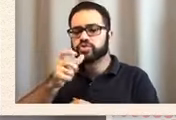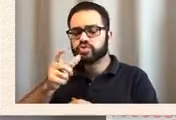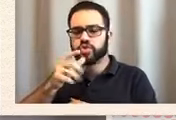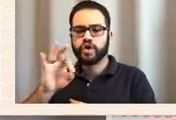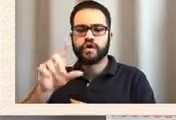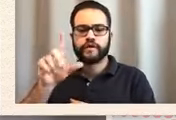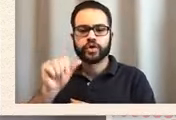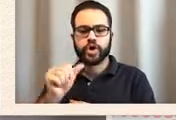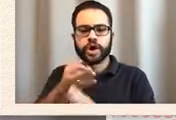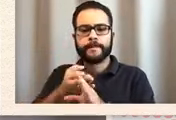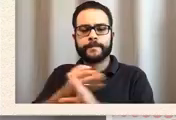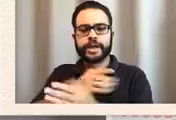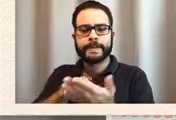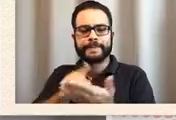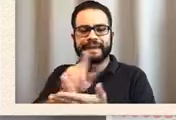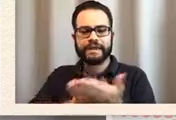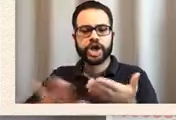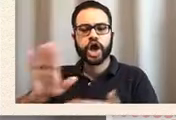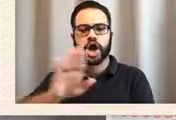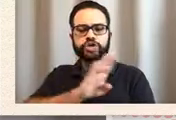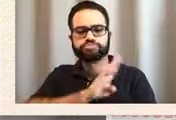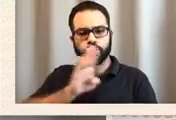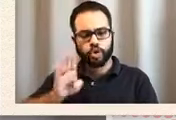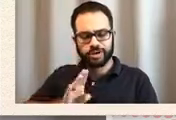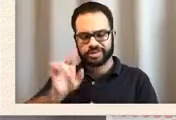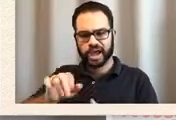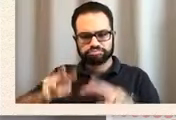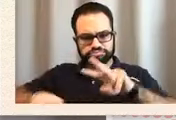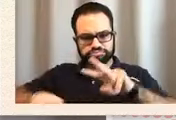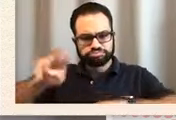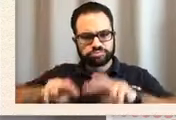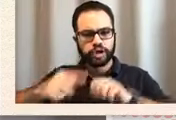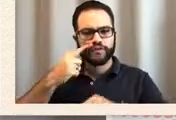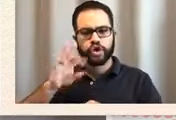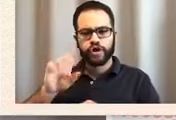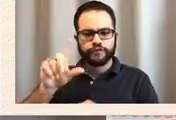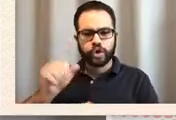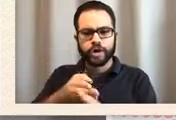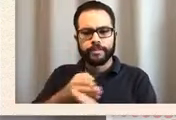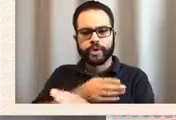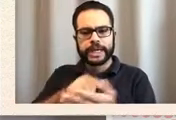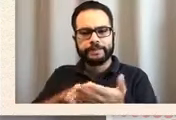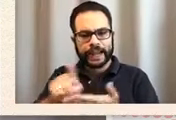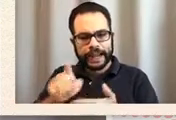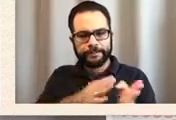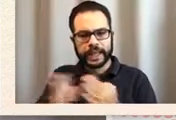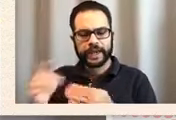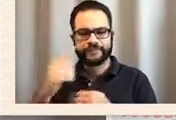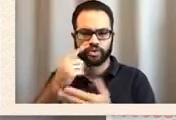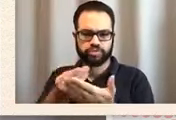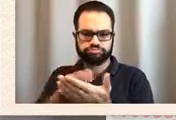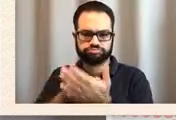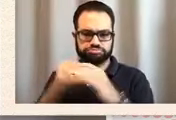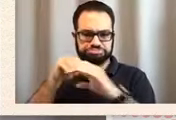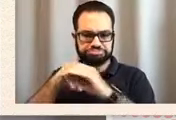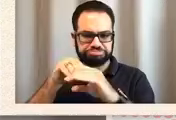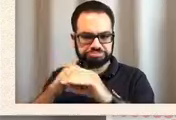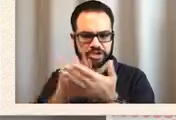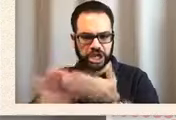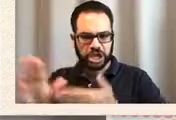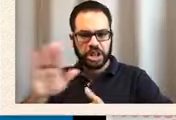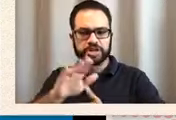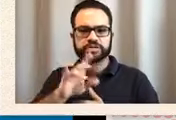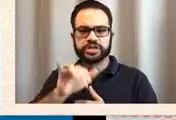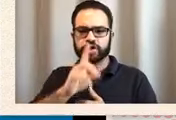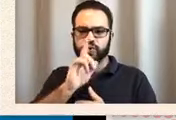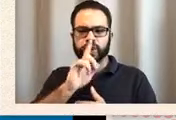which oversees the college savings plan and Florida Prepaid plan here in Florida. So it's kind of interesting, the uniqueness